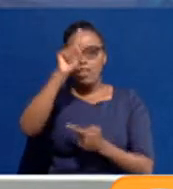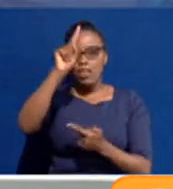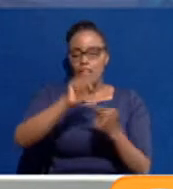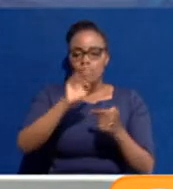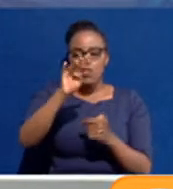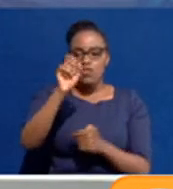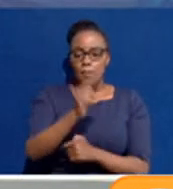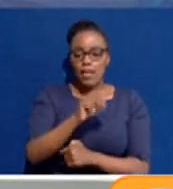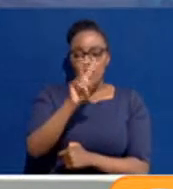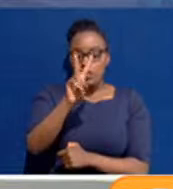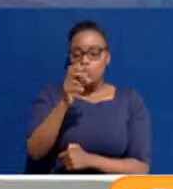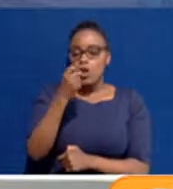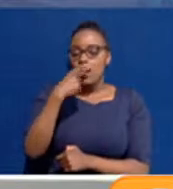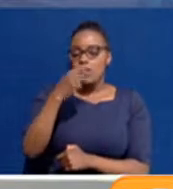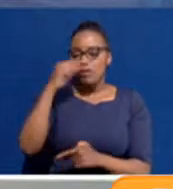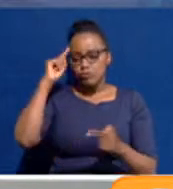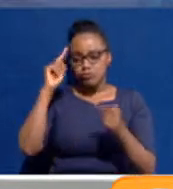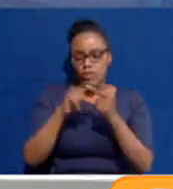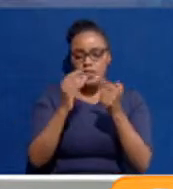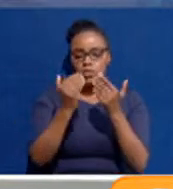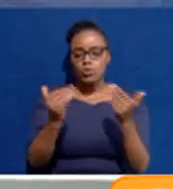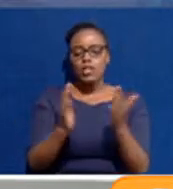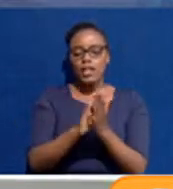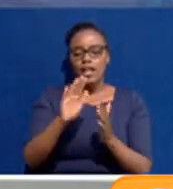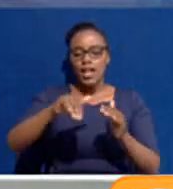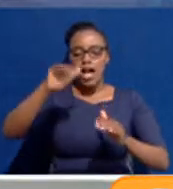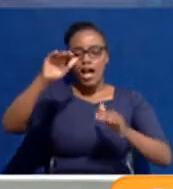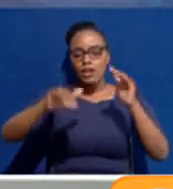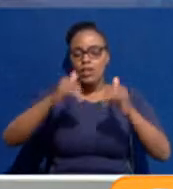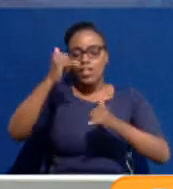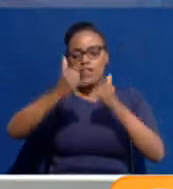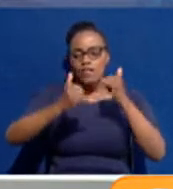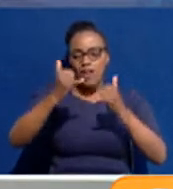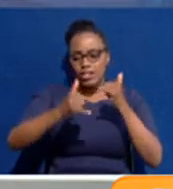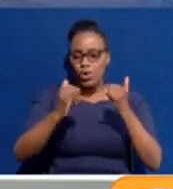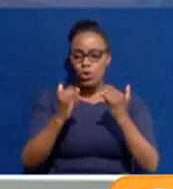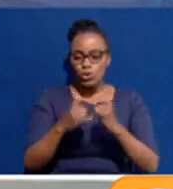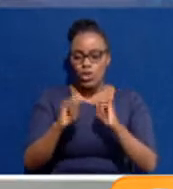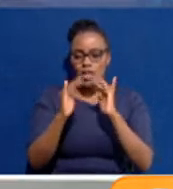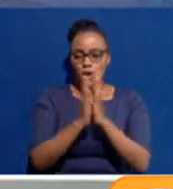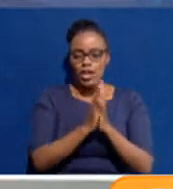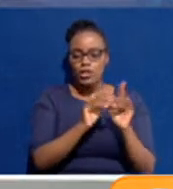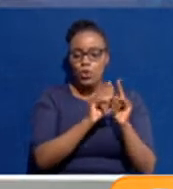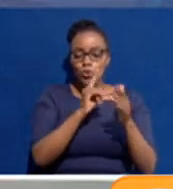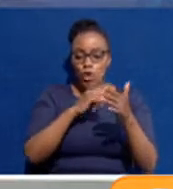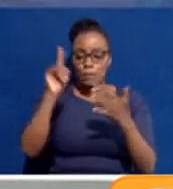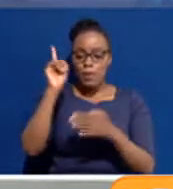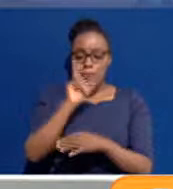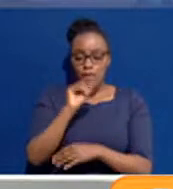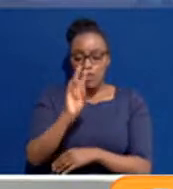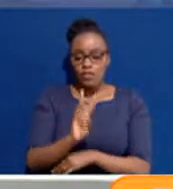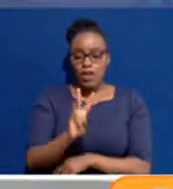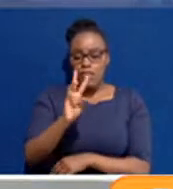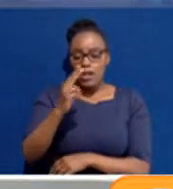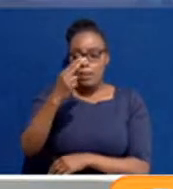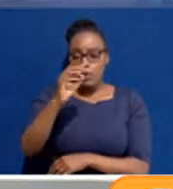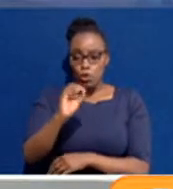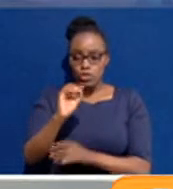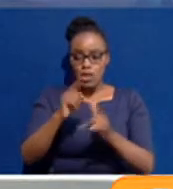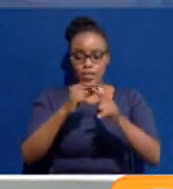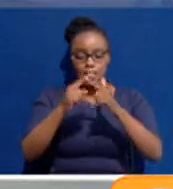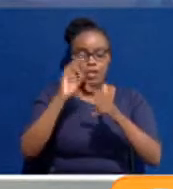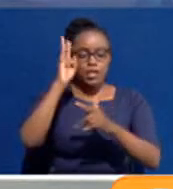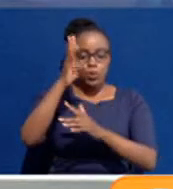two vaccines that target both children and adults are in the final clinical trials, and once approved by the World Health Organization, it